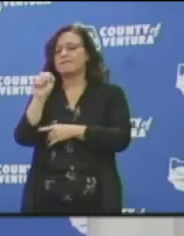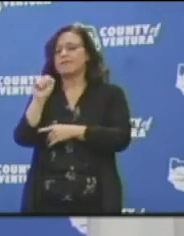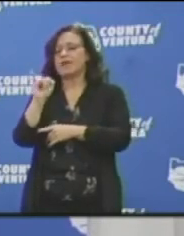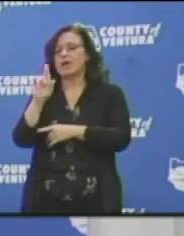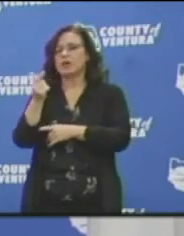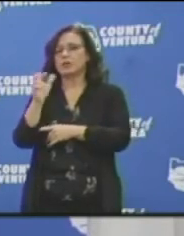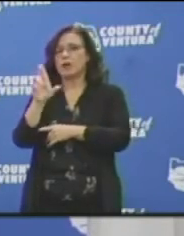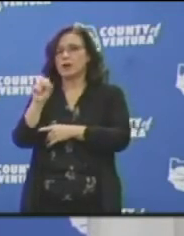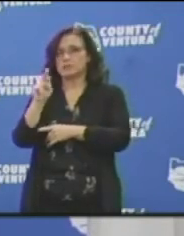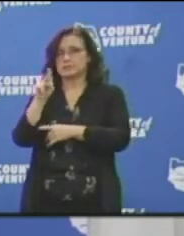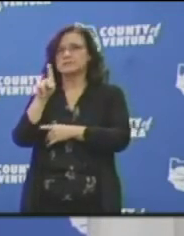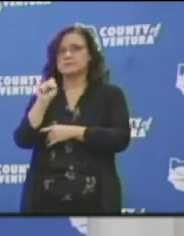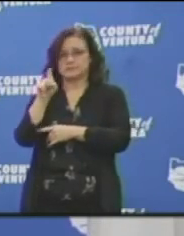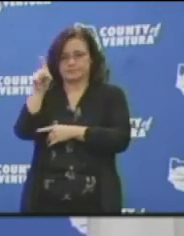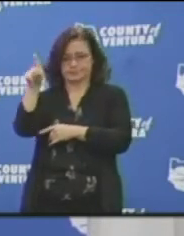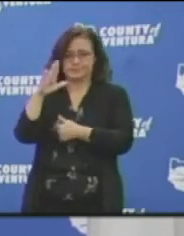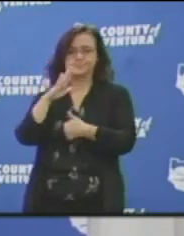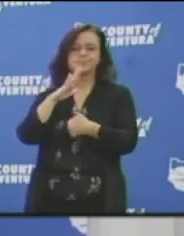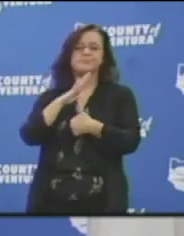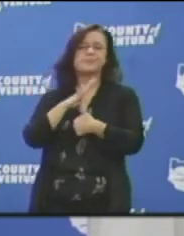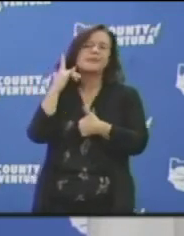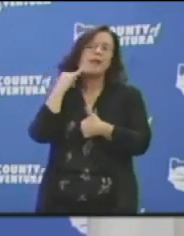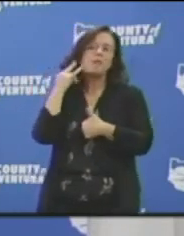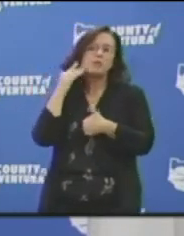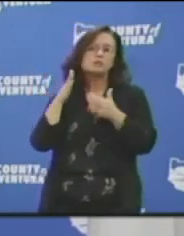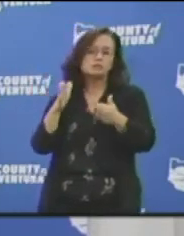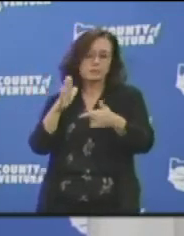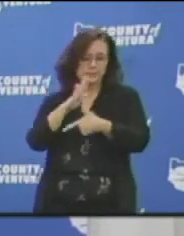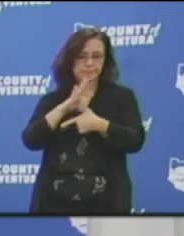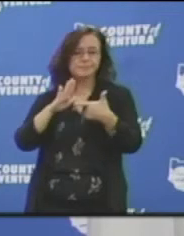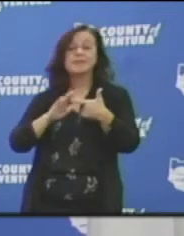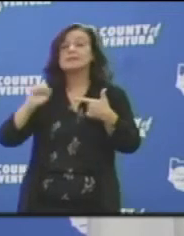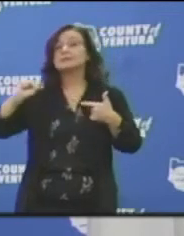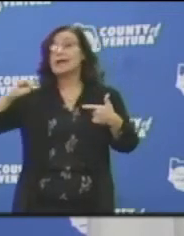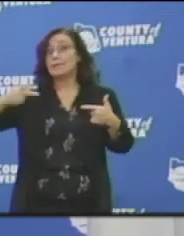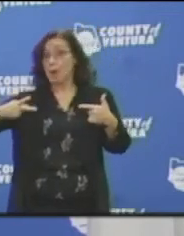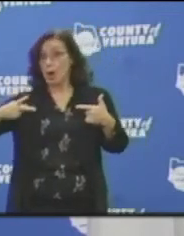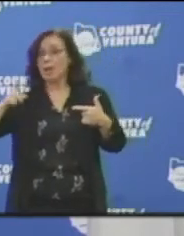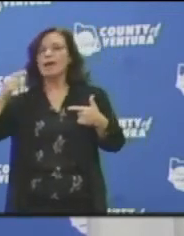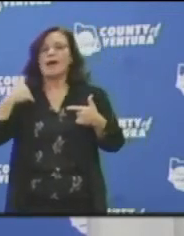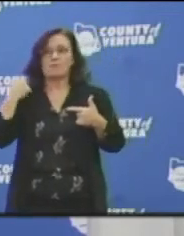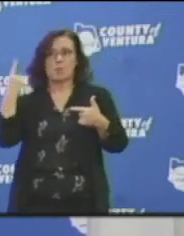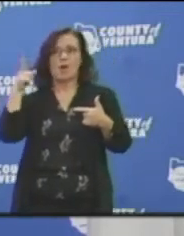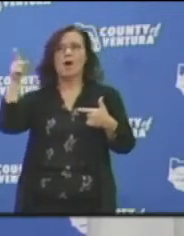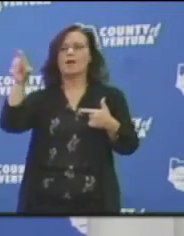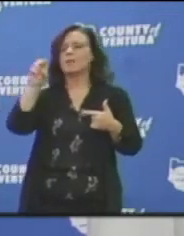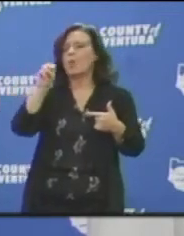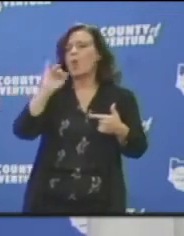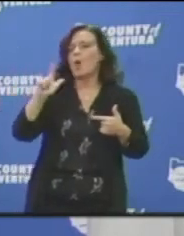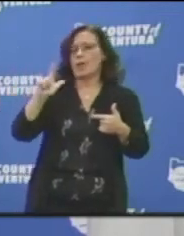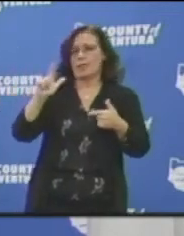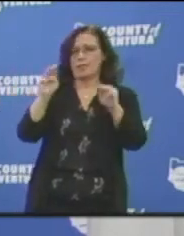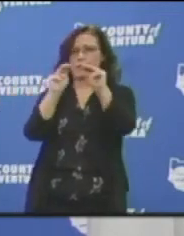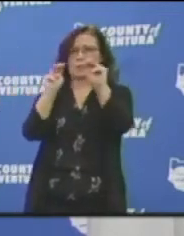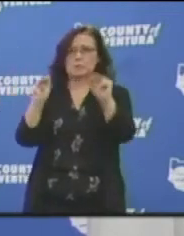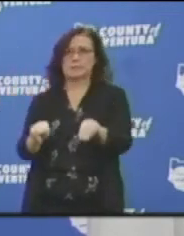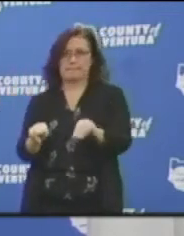a drive-through site at Santa Paula in the city of Santa Paula, at the Oil Museum parking